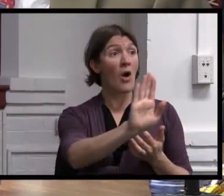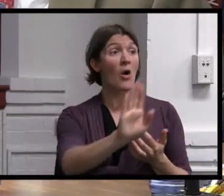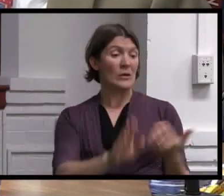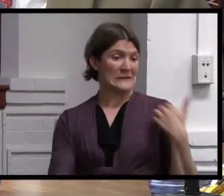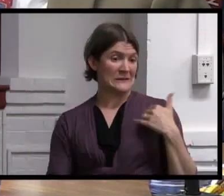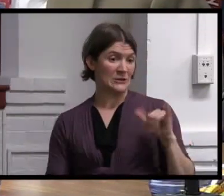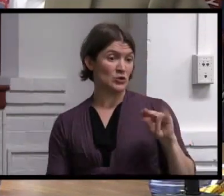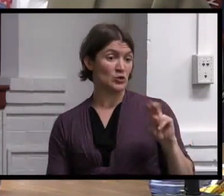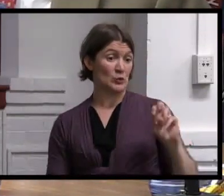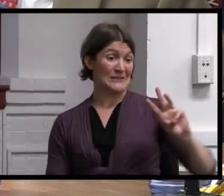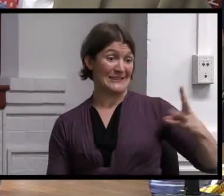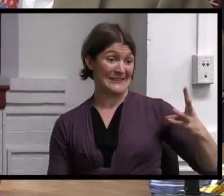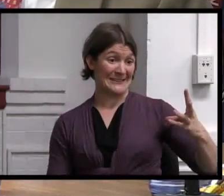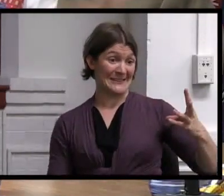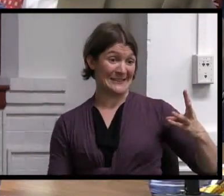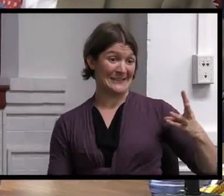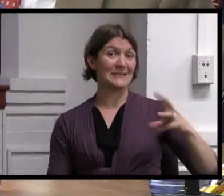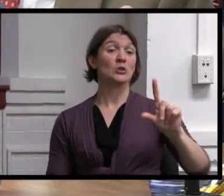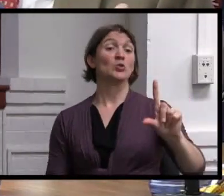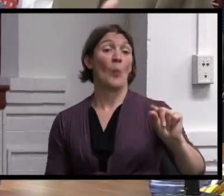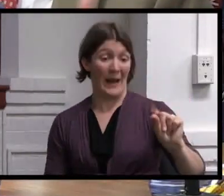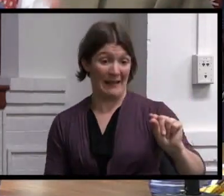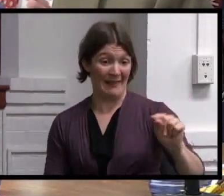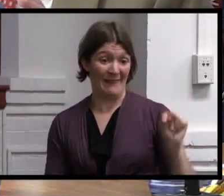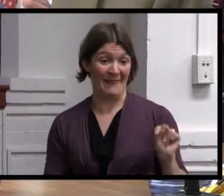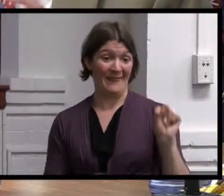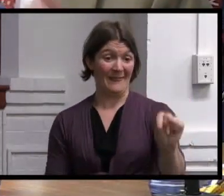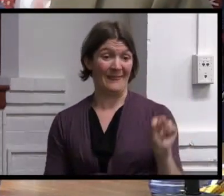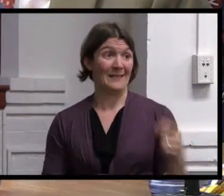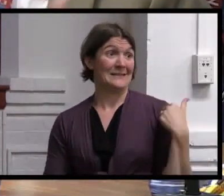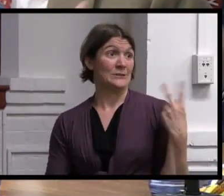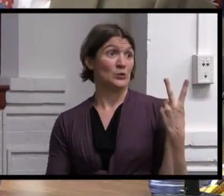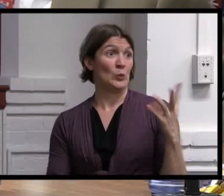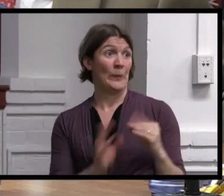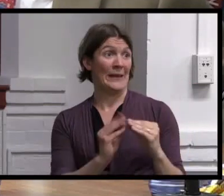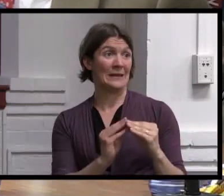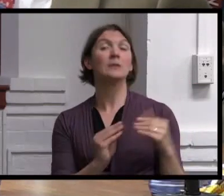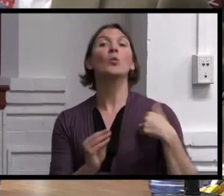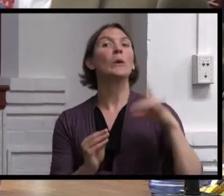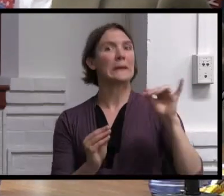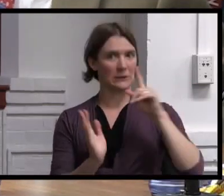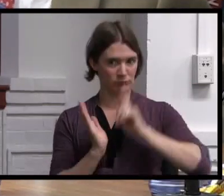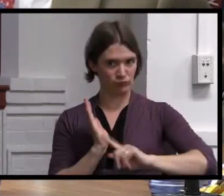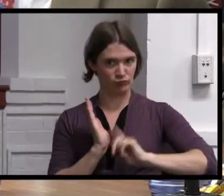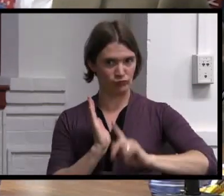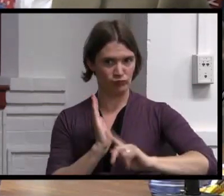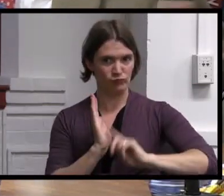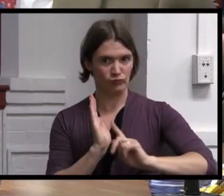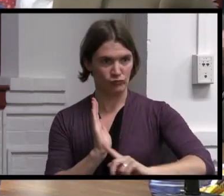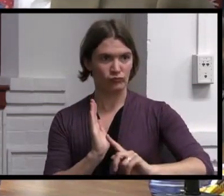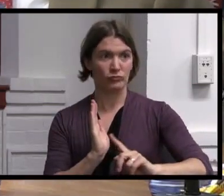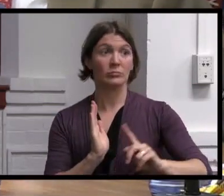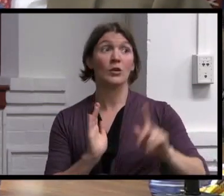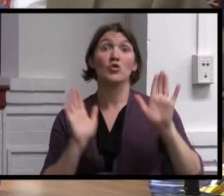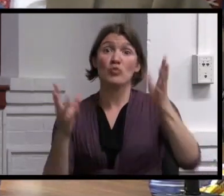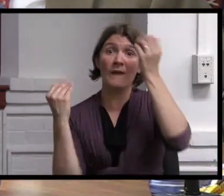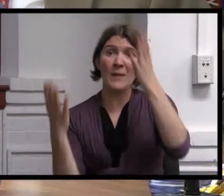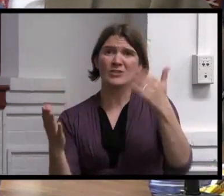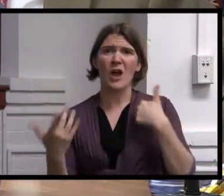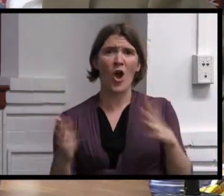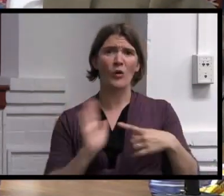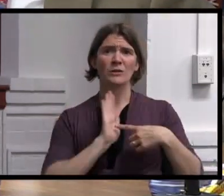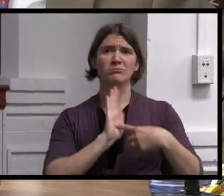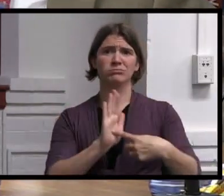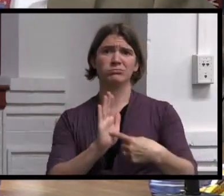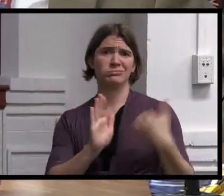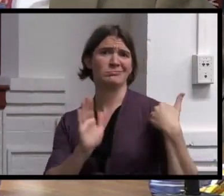the 6th, mm-hmm. we would for the 20th. We did follow up work, and there was a body of information that I presented in